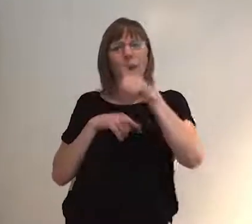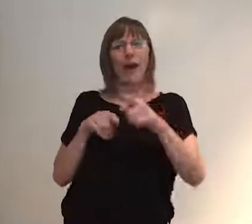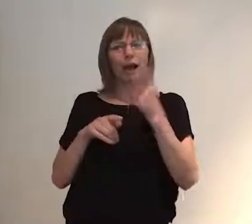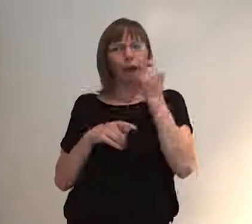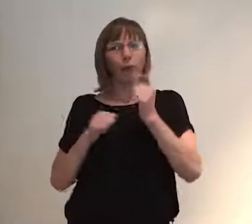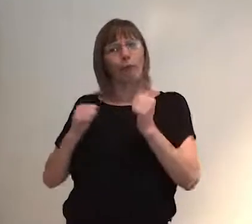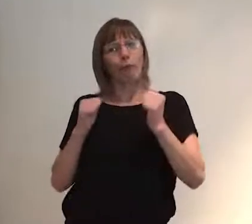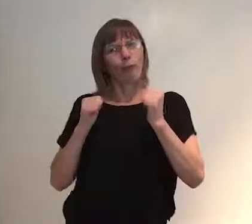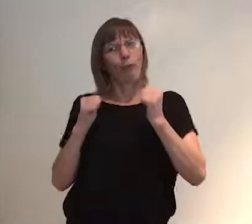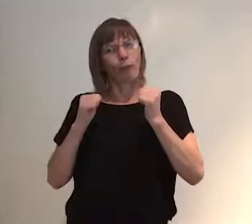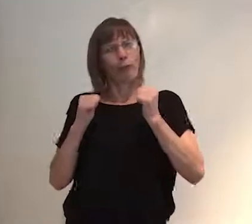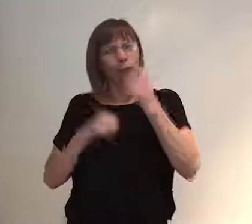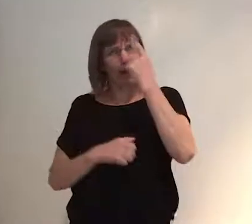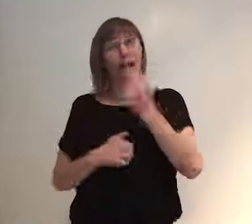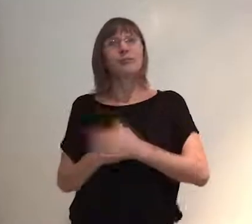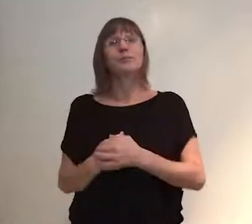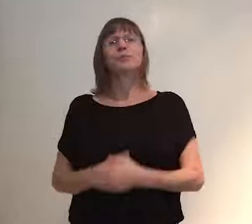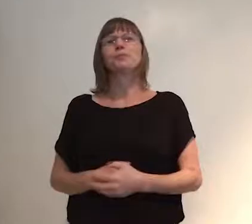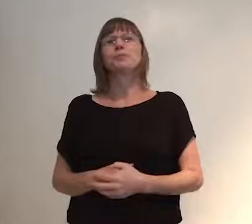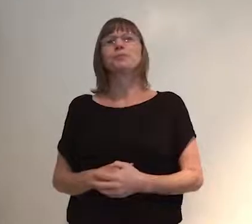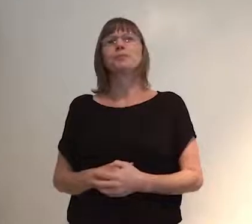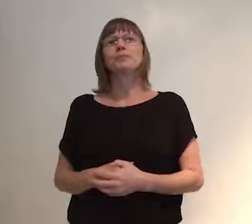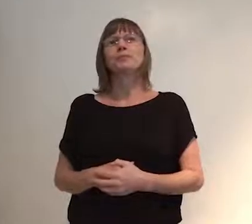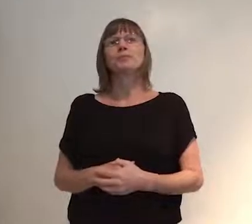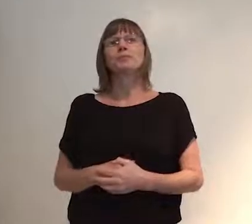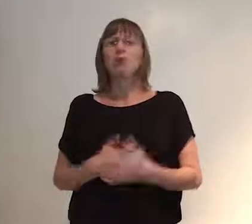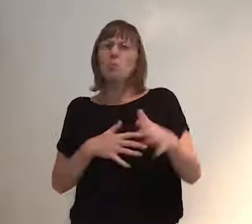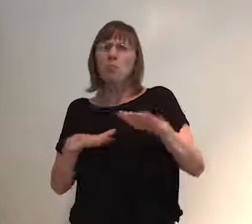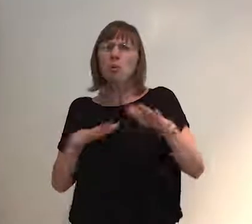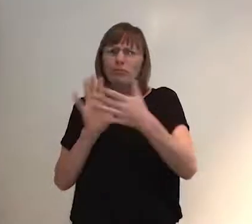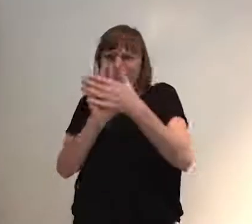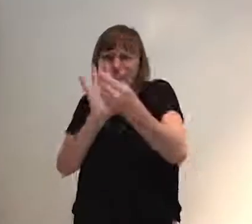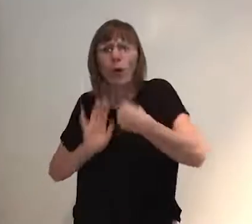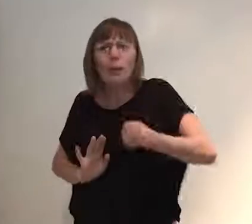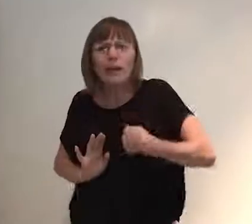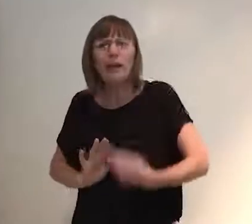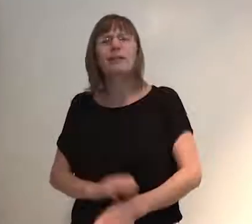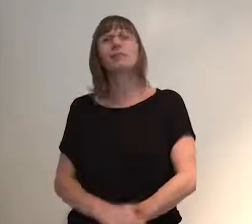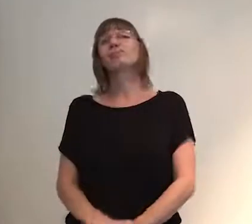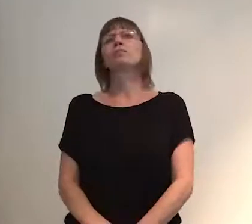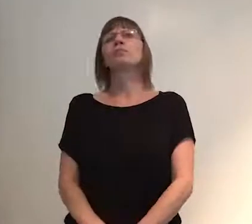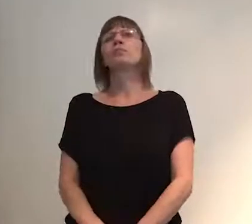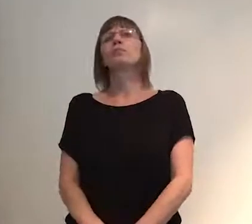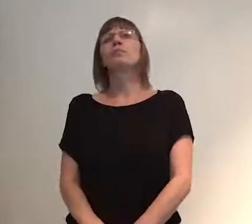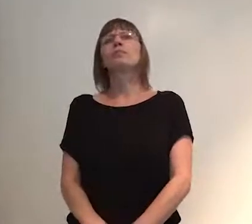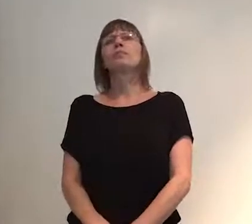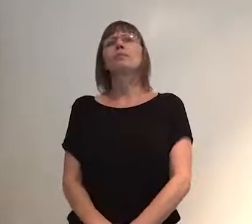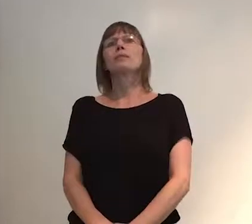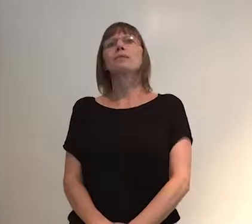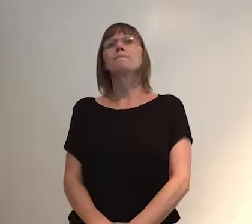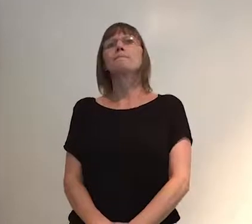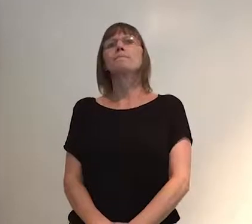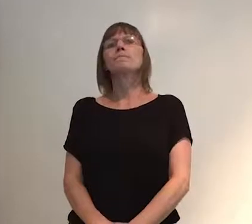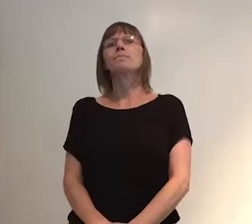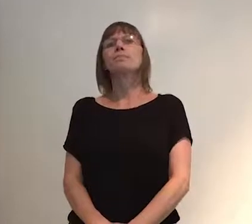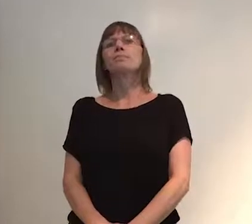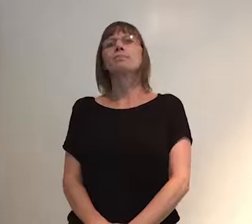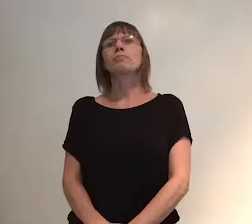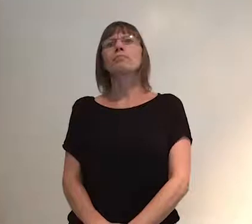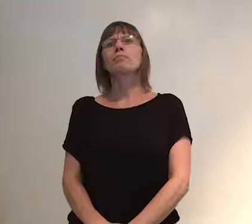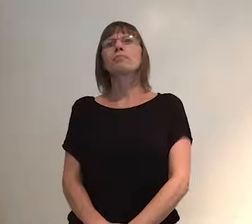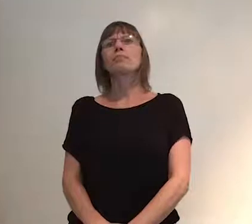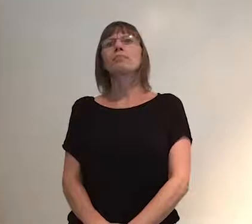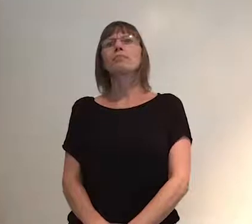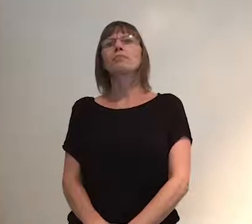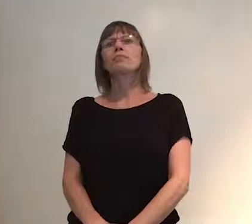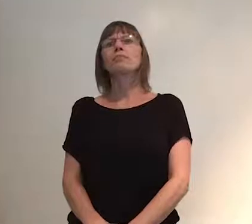tail. If you want to lift an arm up, then lift an arm up. Remember, if you're going to lift one, lift the other one